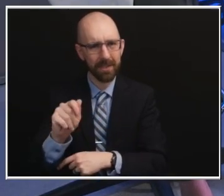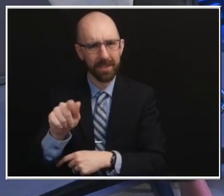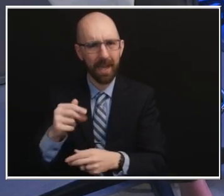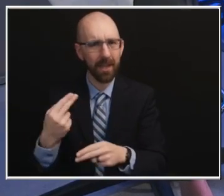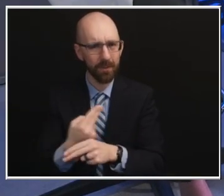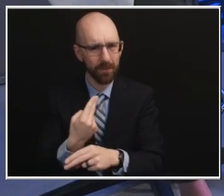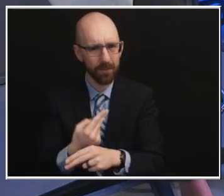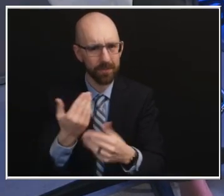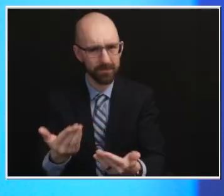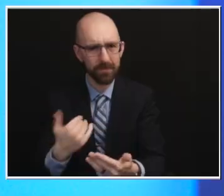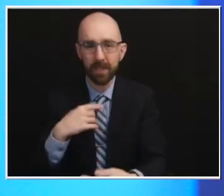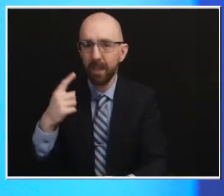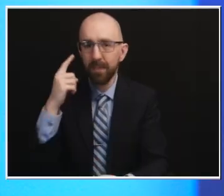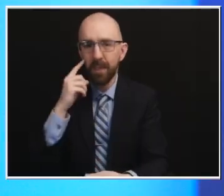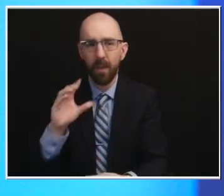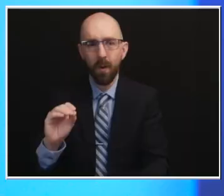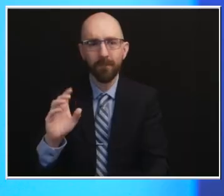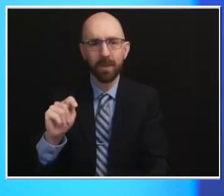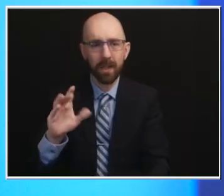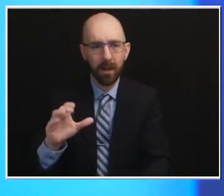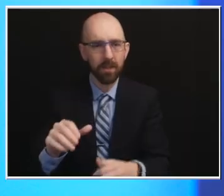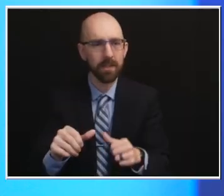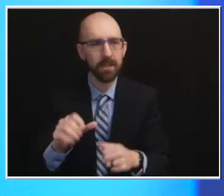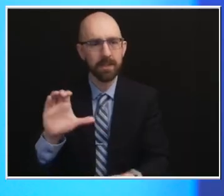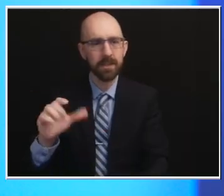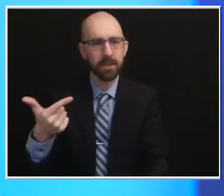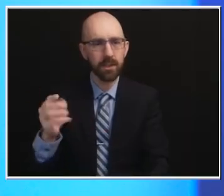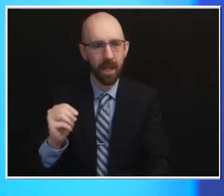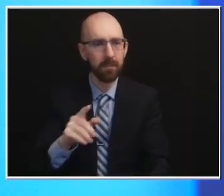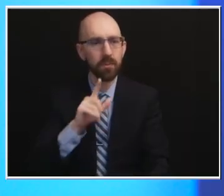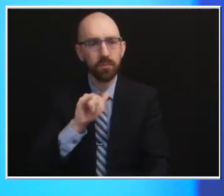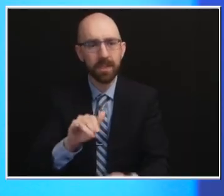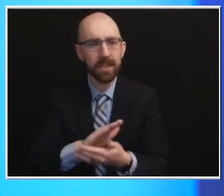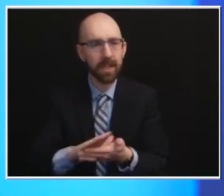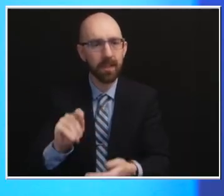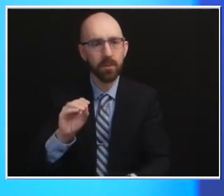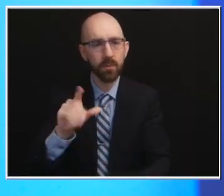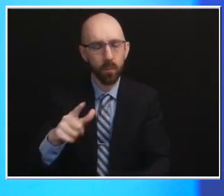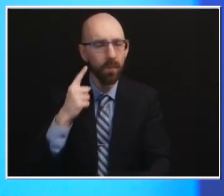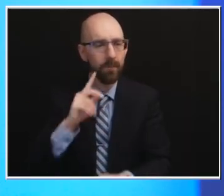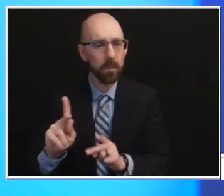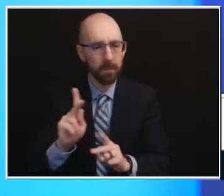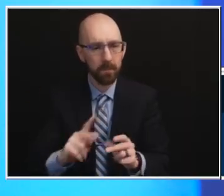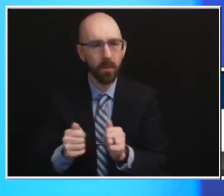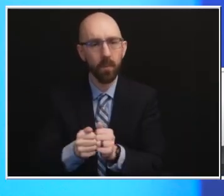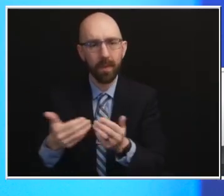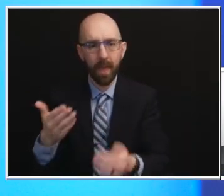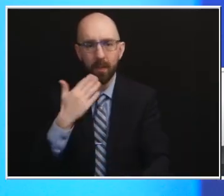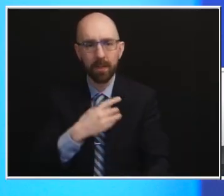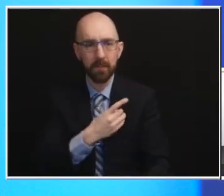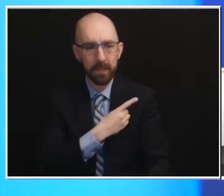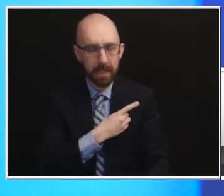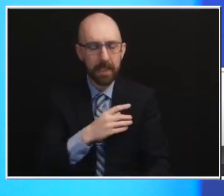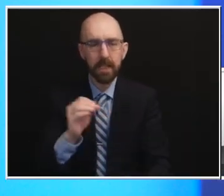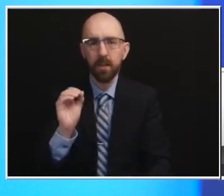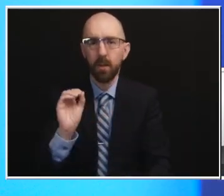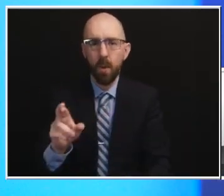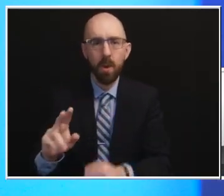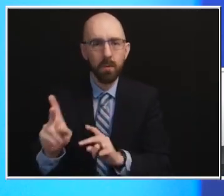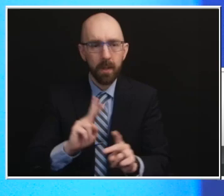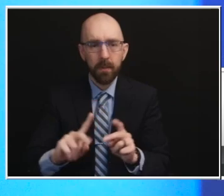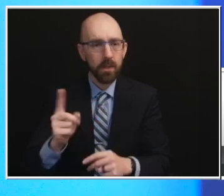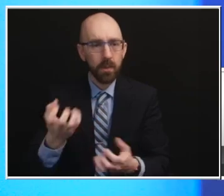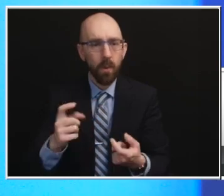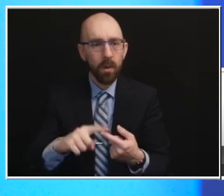think the over-the-counter continuous glucose monitors are a really nice tool for people without diabetes or people who just want to have a